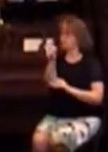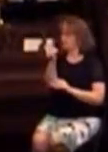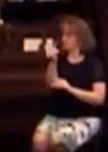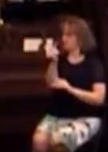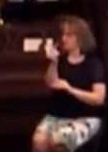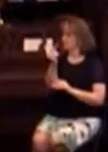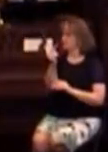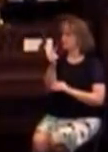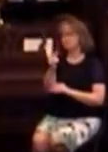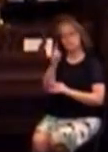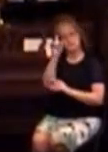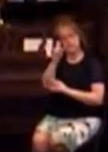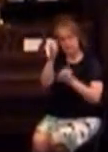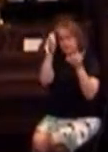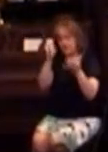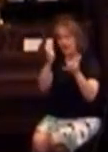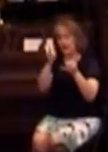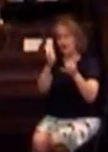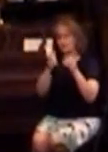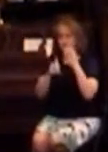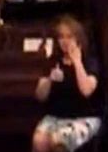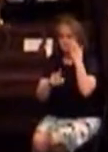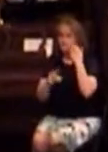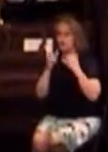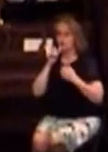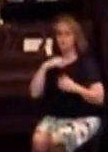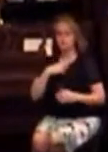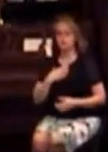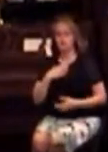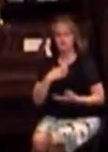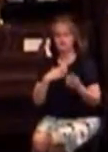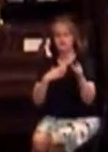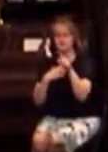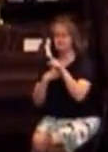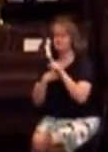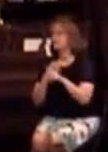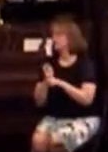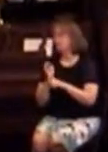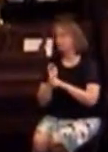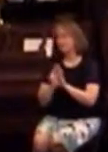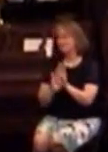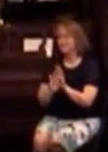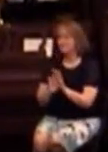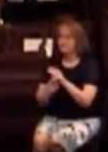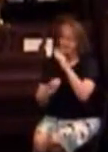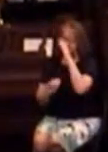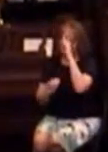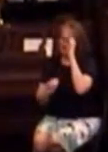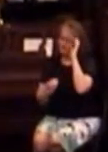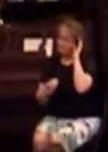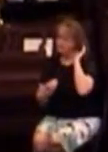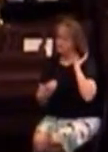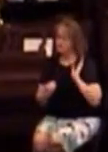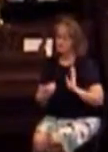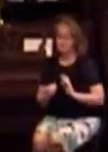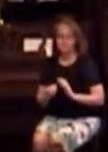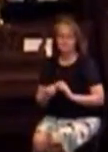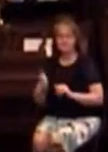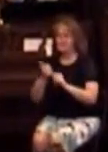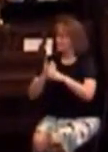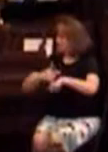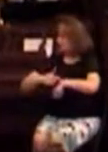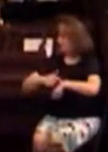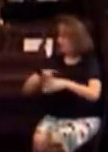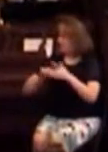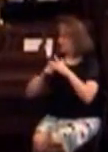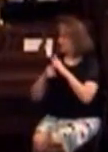this, okay, who's called? Sorry, I'm joking. But because every time I said the word